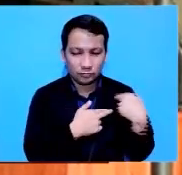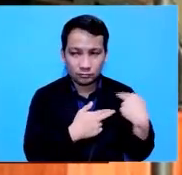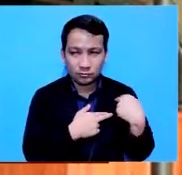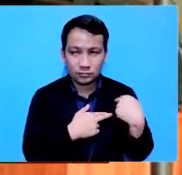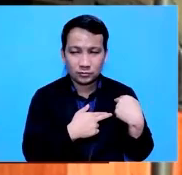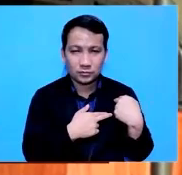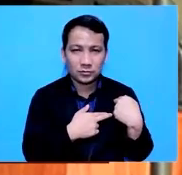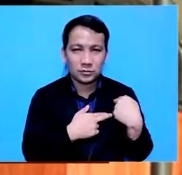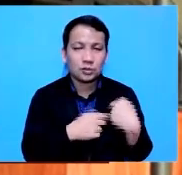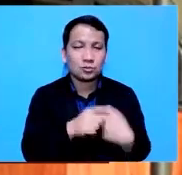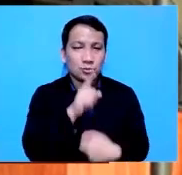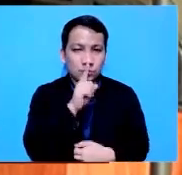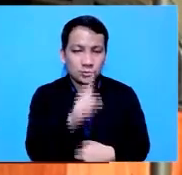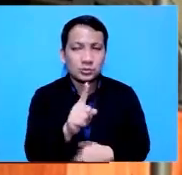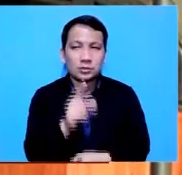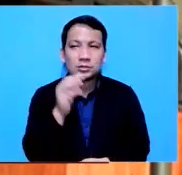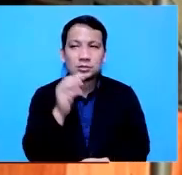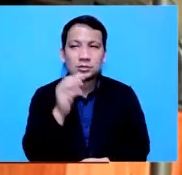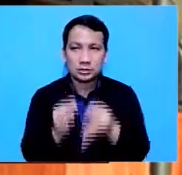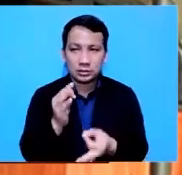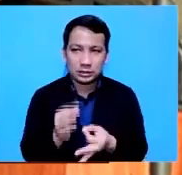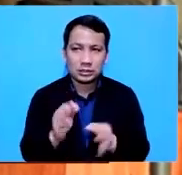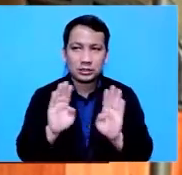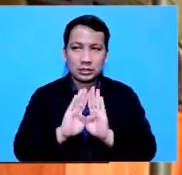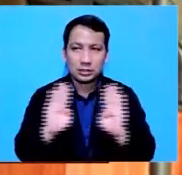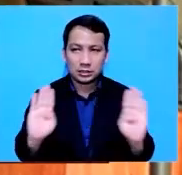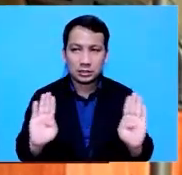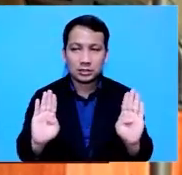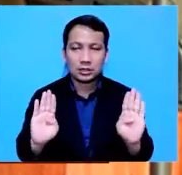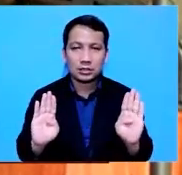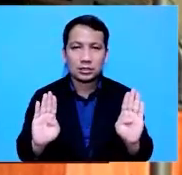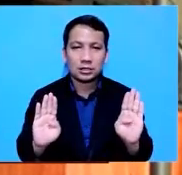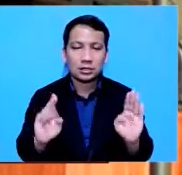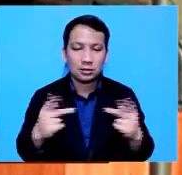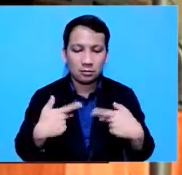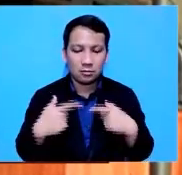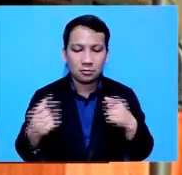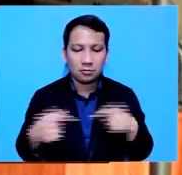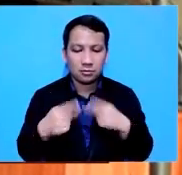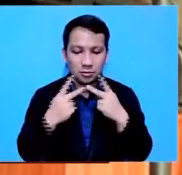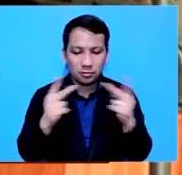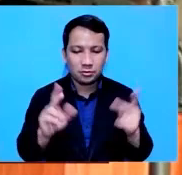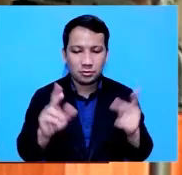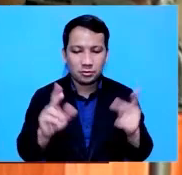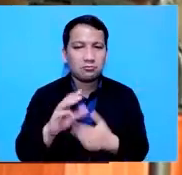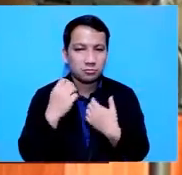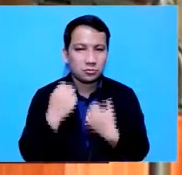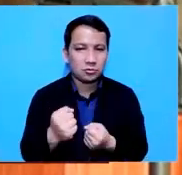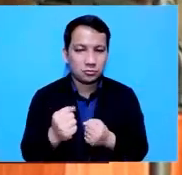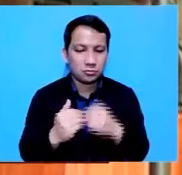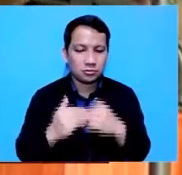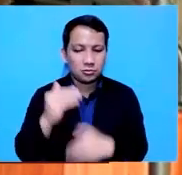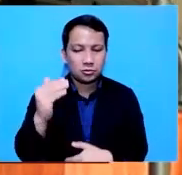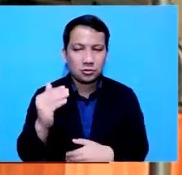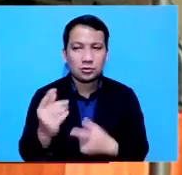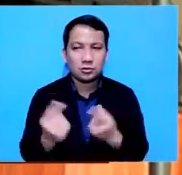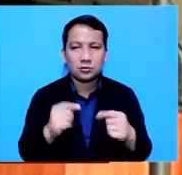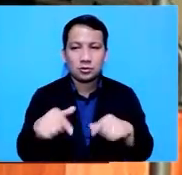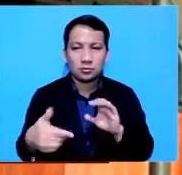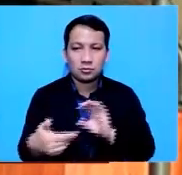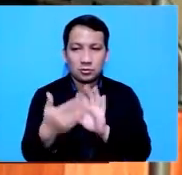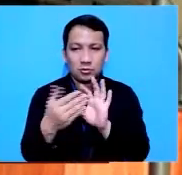justice. Always be open to public scrutiny and practice restraint and maximum tolerance in the face of